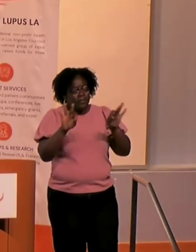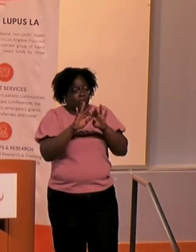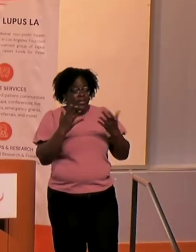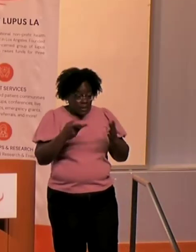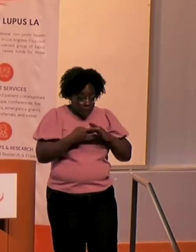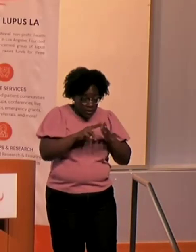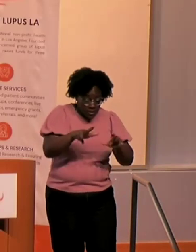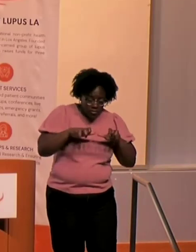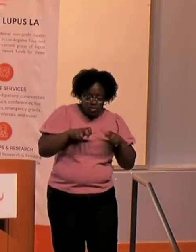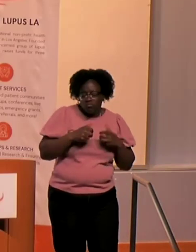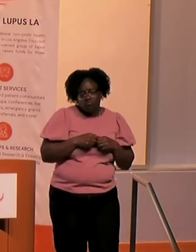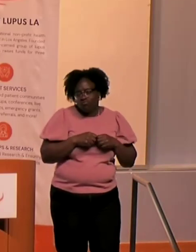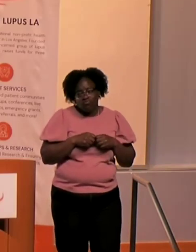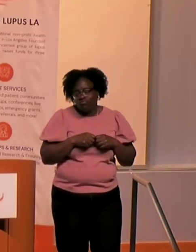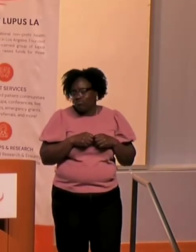that.